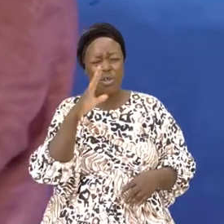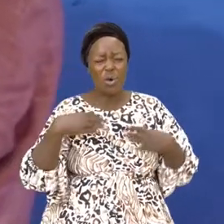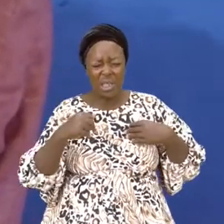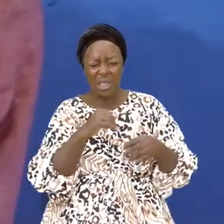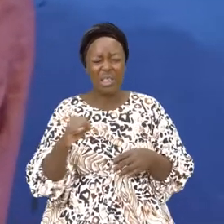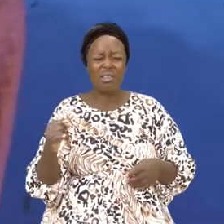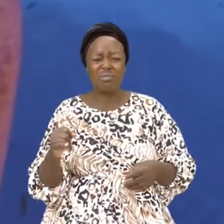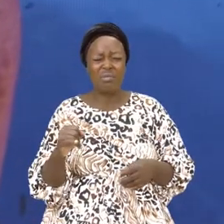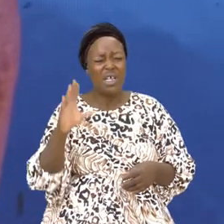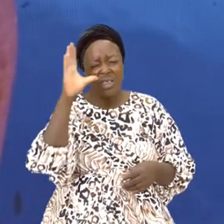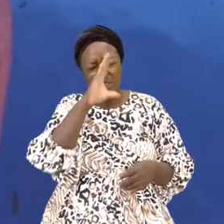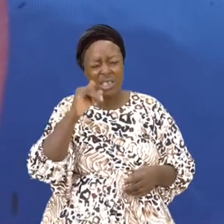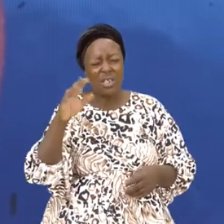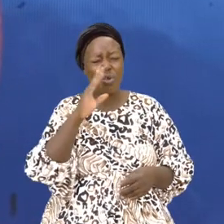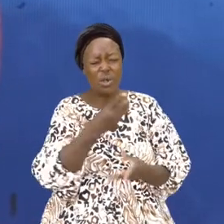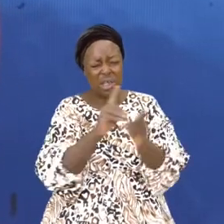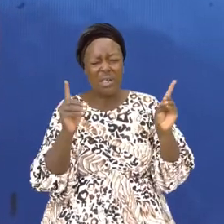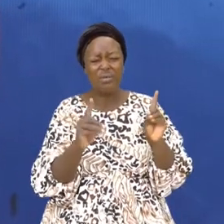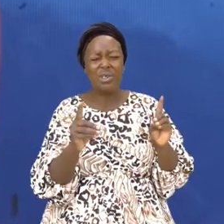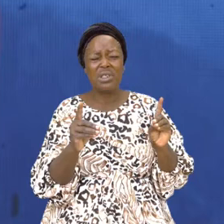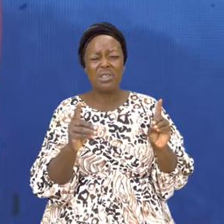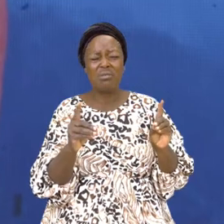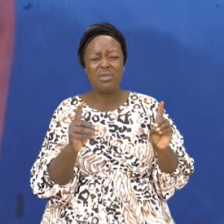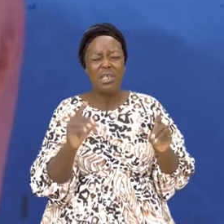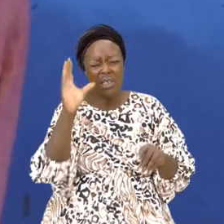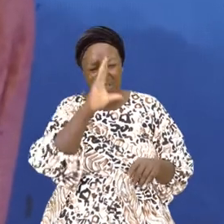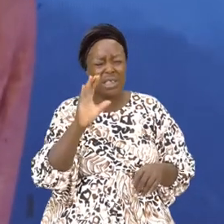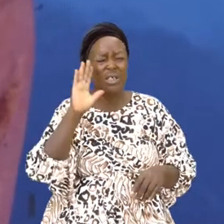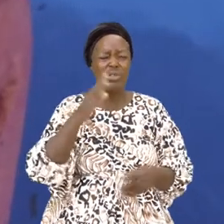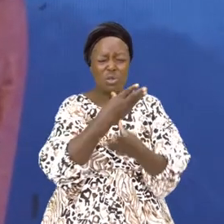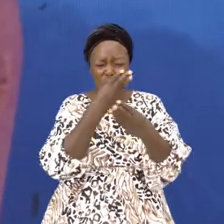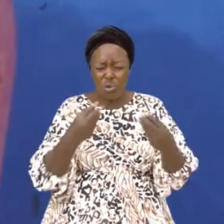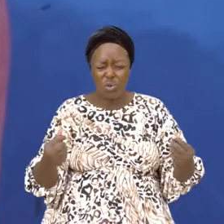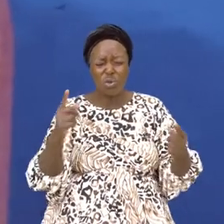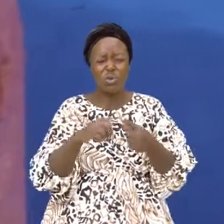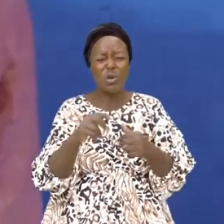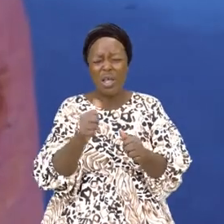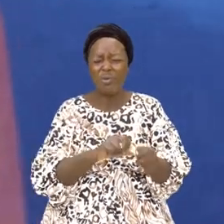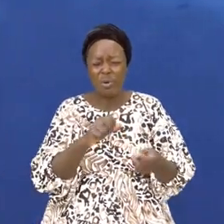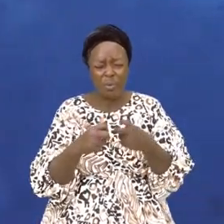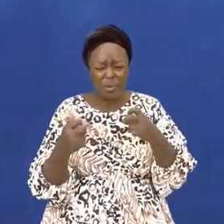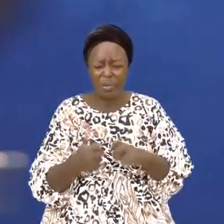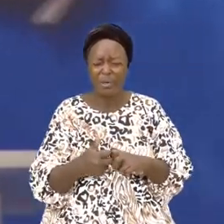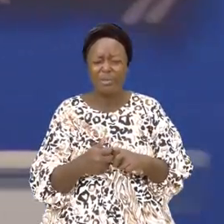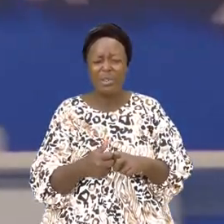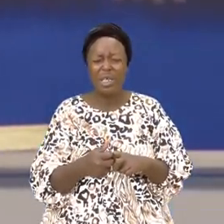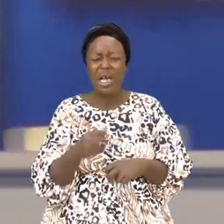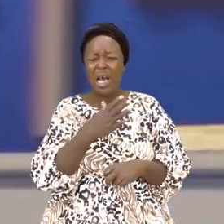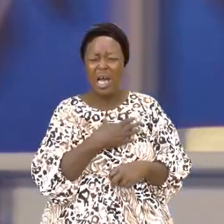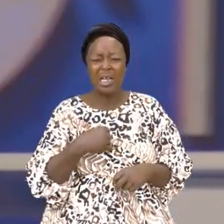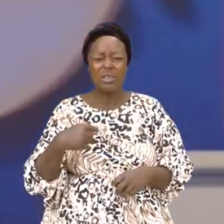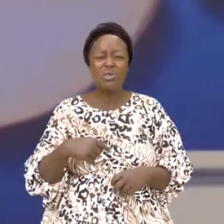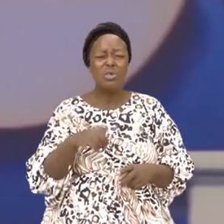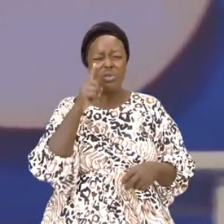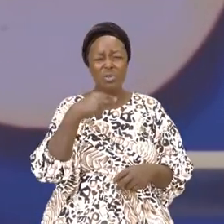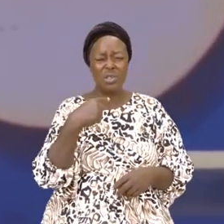healing, seeking your deliverance, seeking solution to every problem. And you